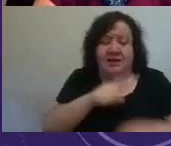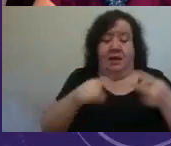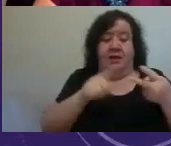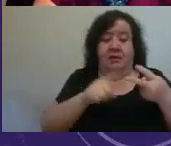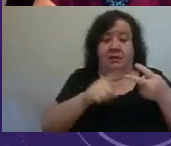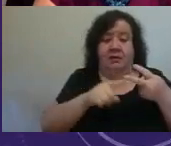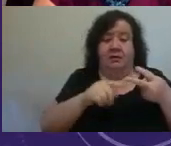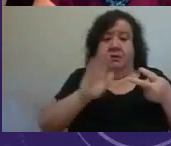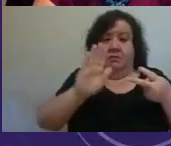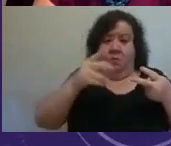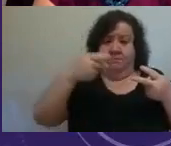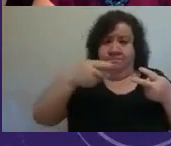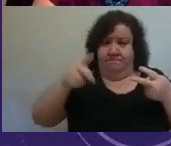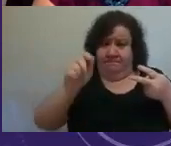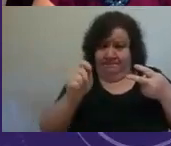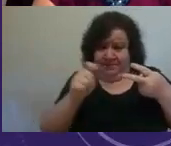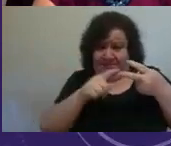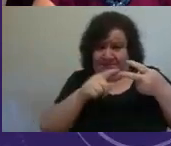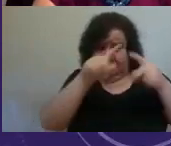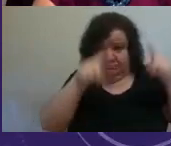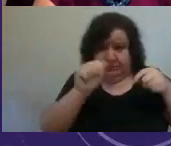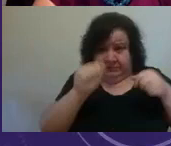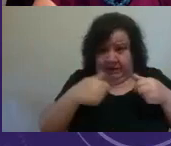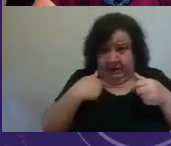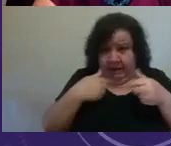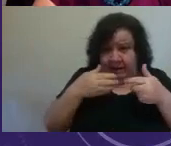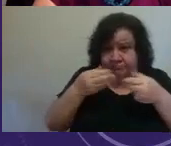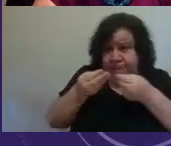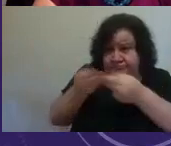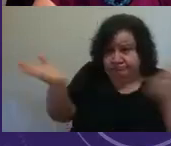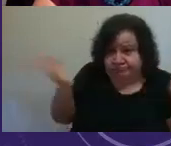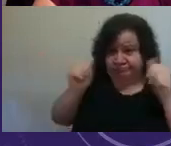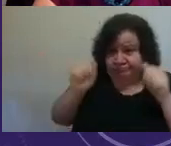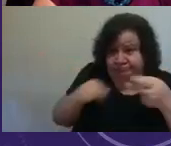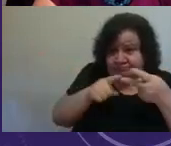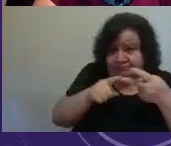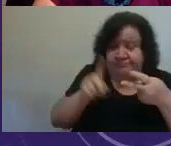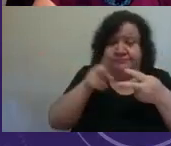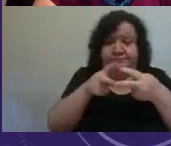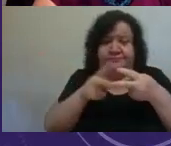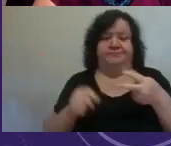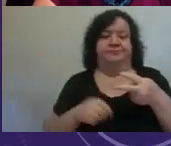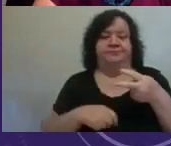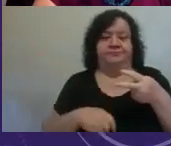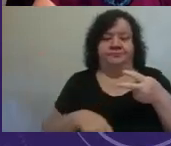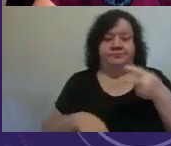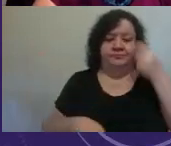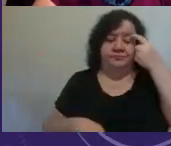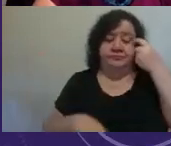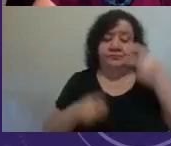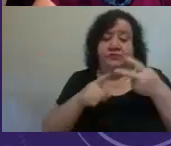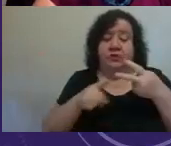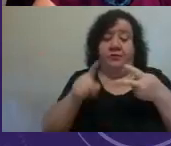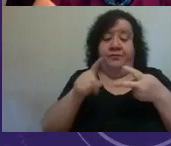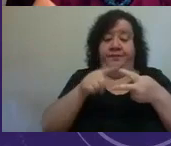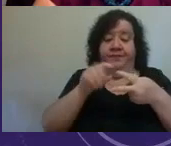Thank you. So I've been trying to think about how I'm going to capture the information from this presentation. And so what I will be